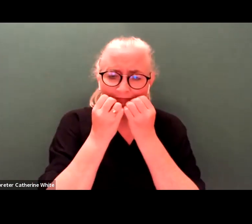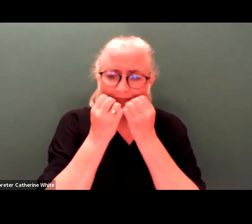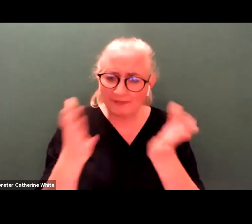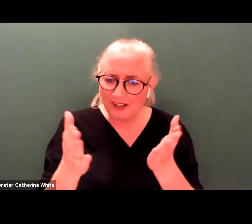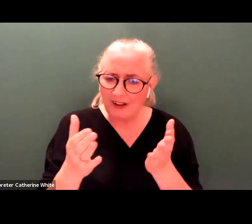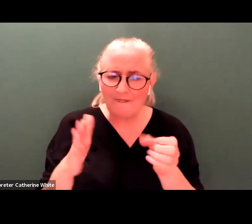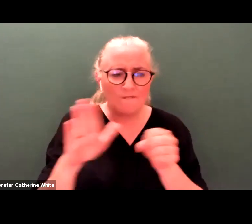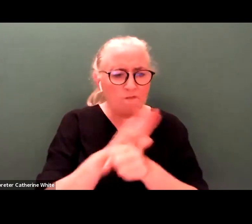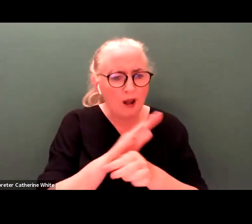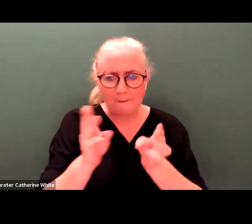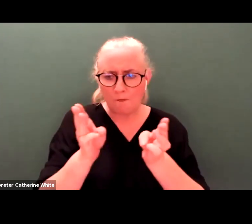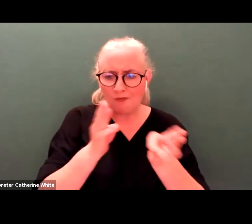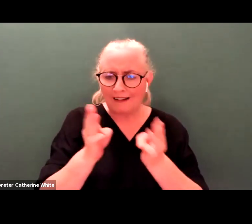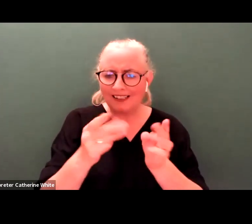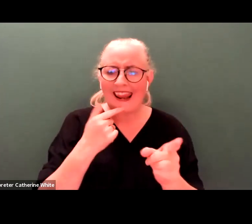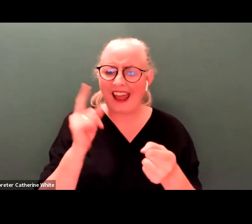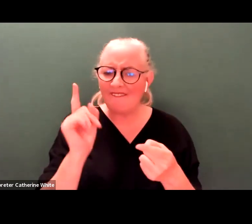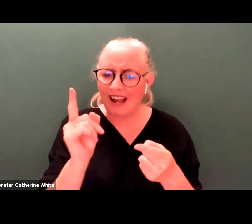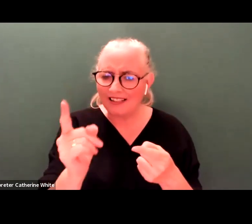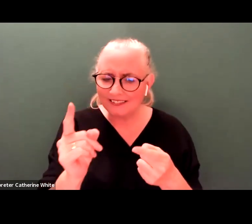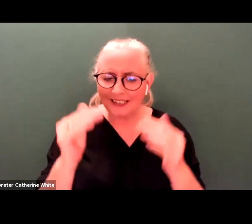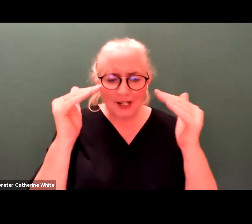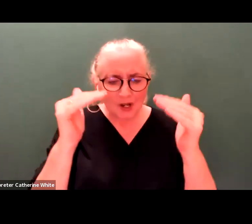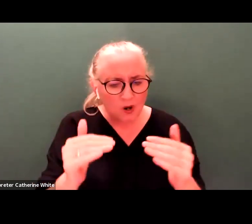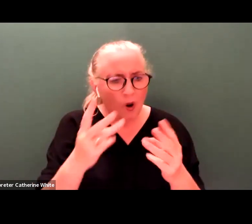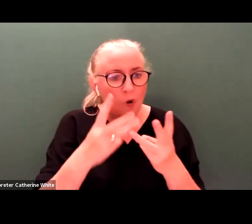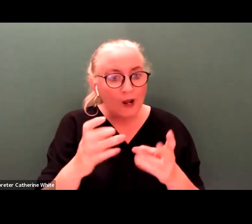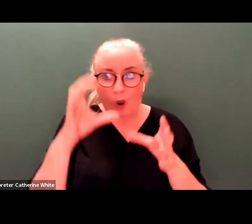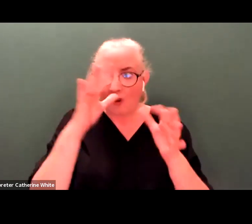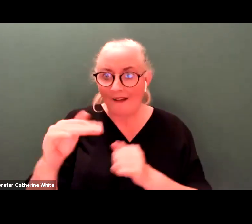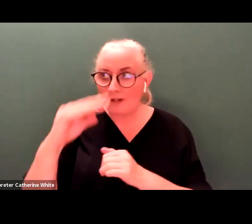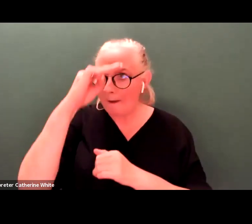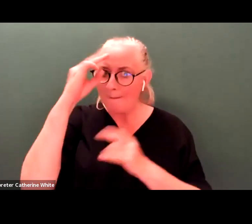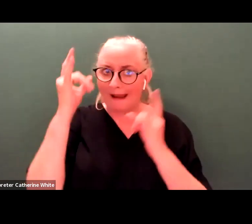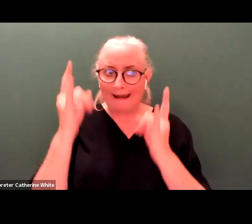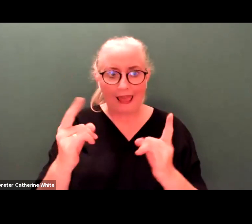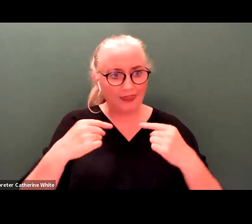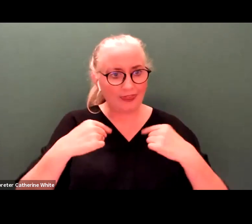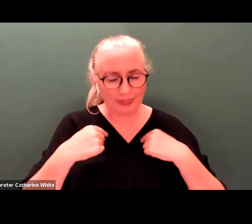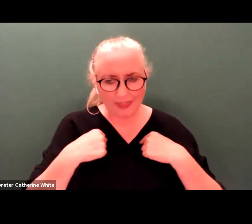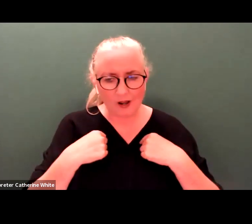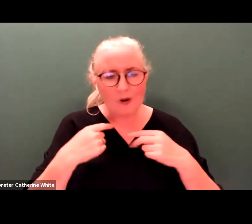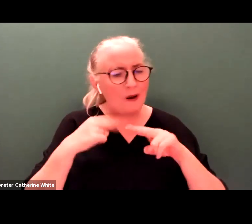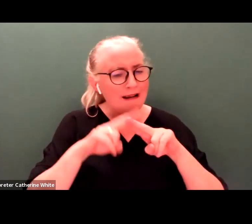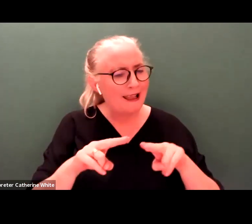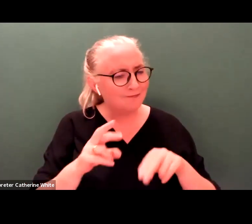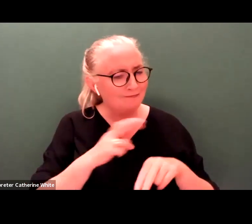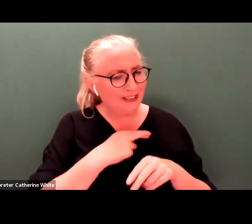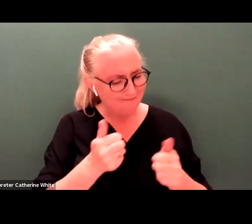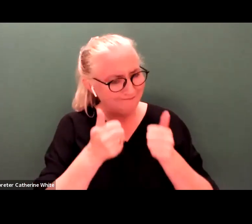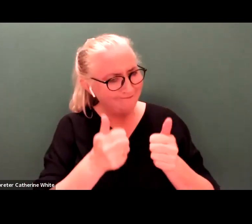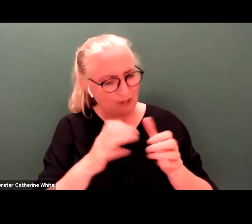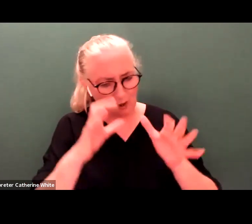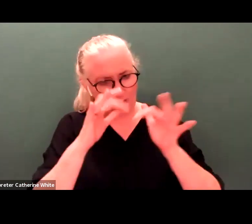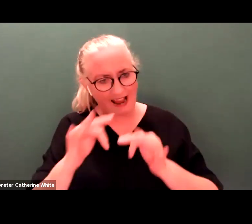of just practical advice. And we always, I suppose, when it comes to looking after our mental health, maybe we're not so good as we are with looking after